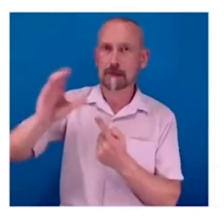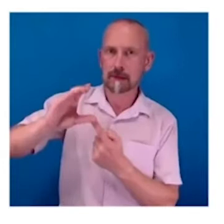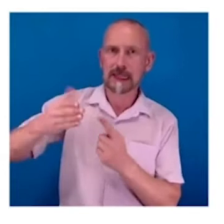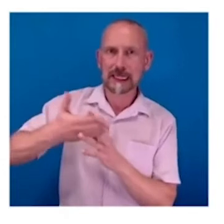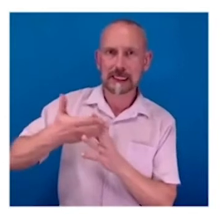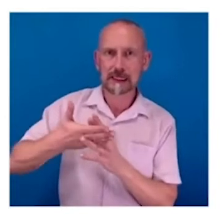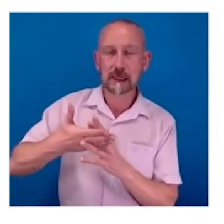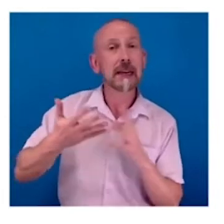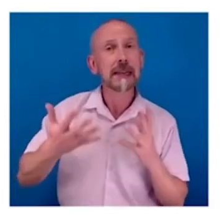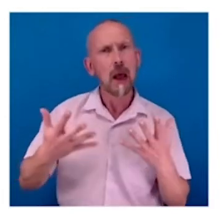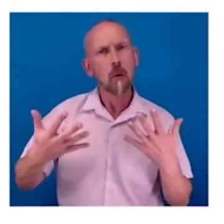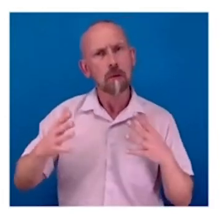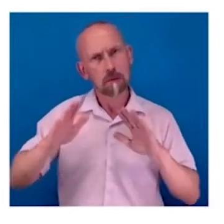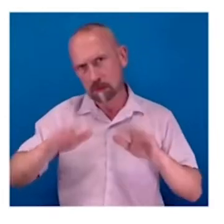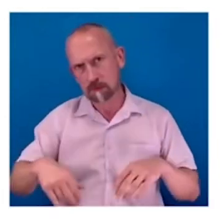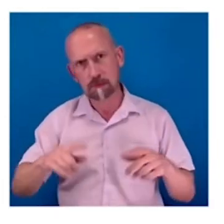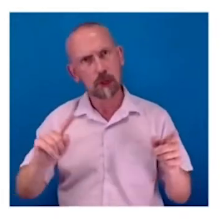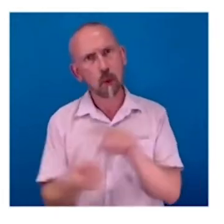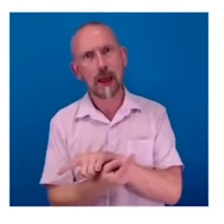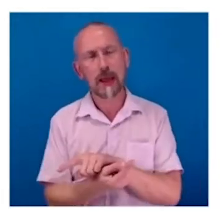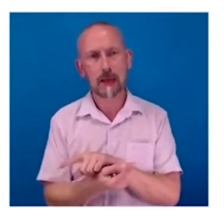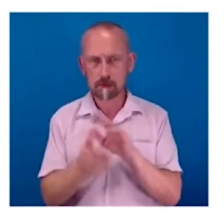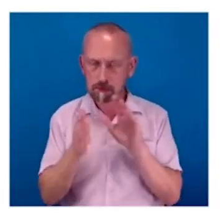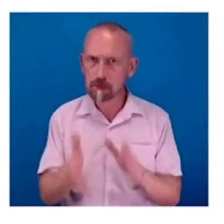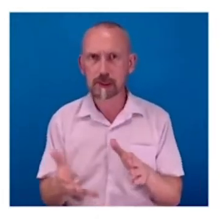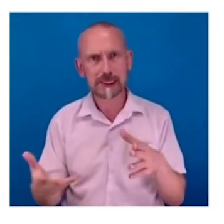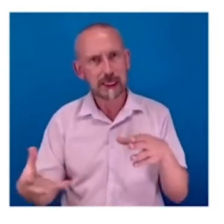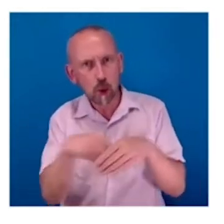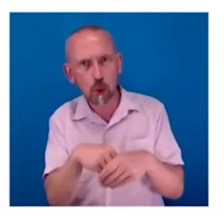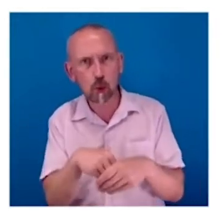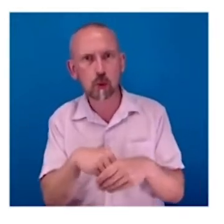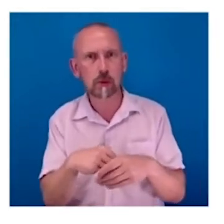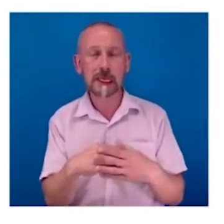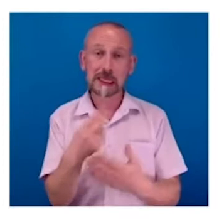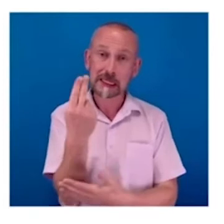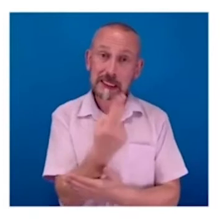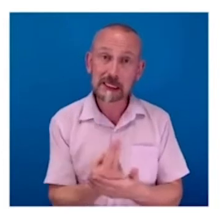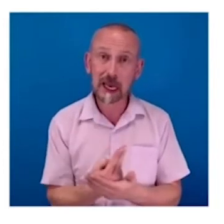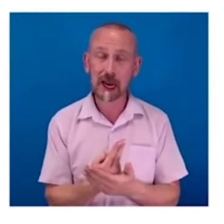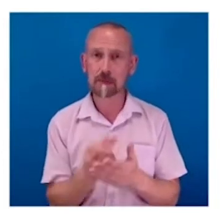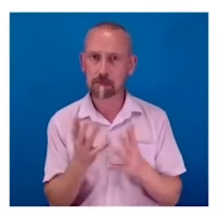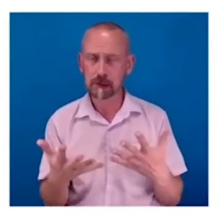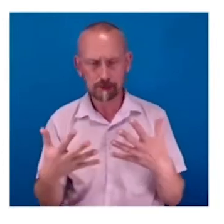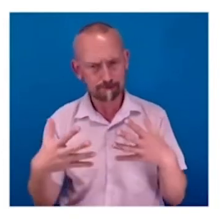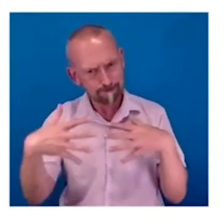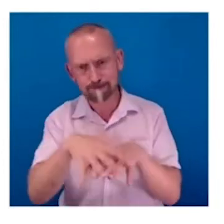and people are beginning to appreciate that it's actually inclusive design. Yes, the guidelines have the word accessibility in, whether it's web or